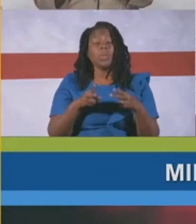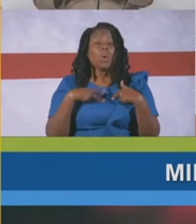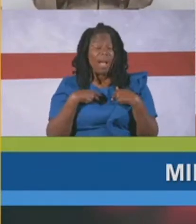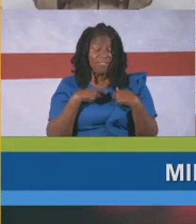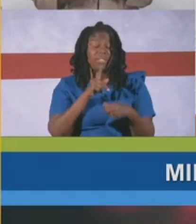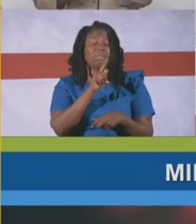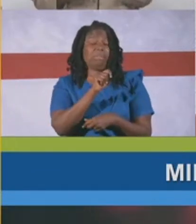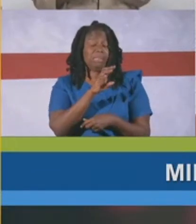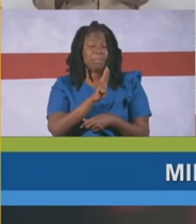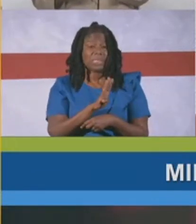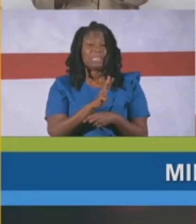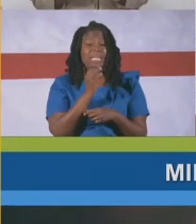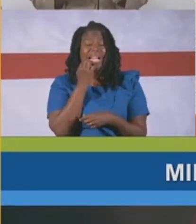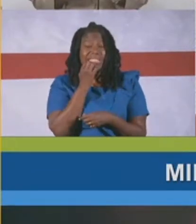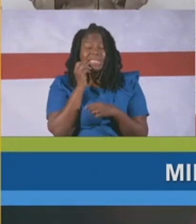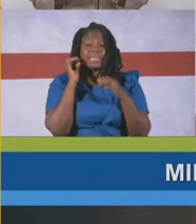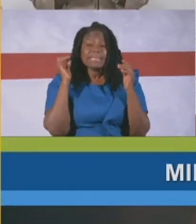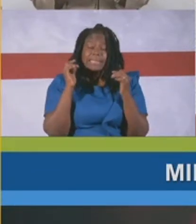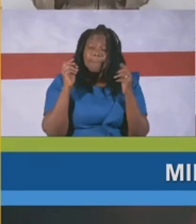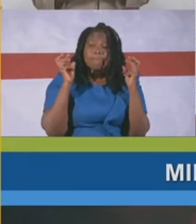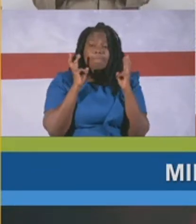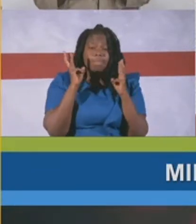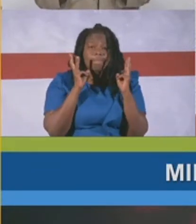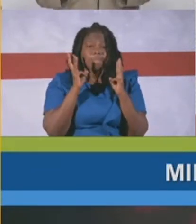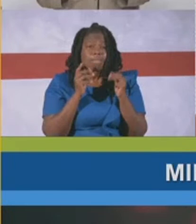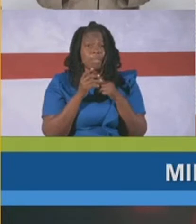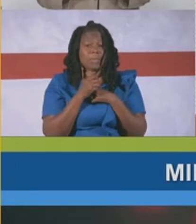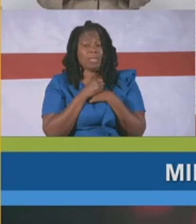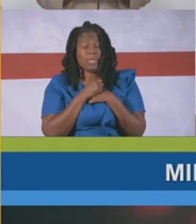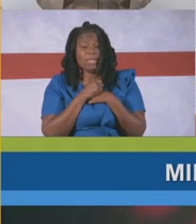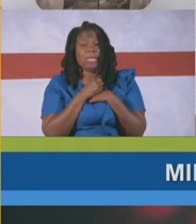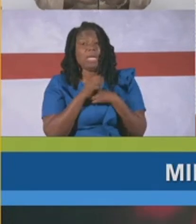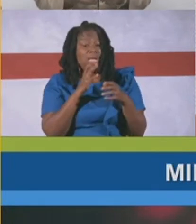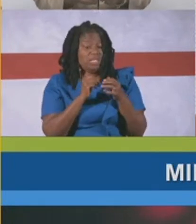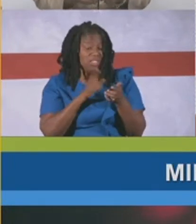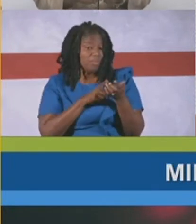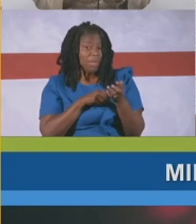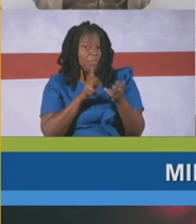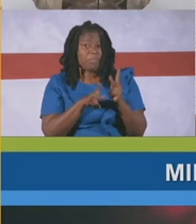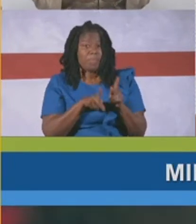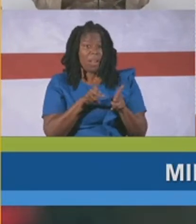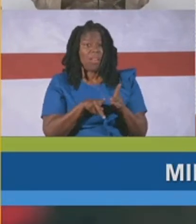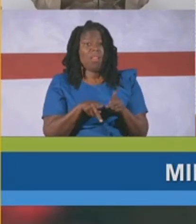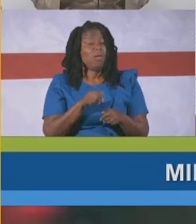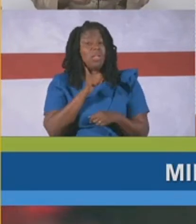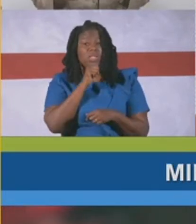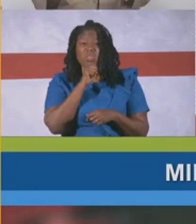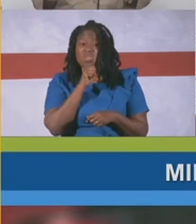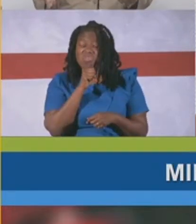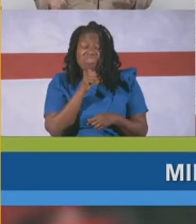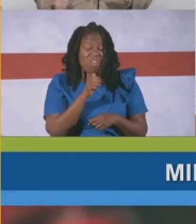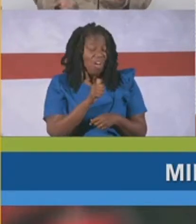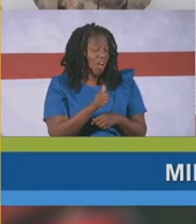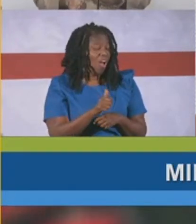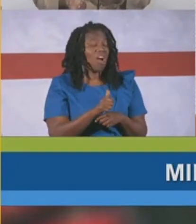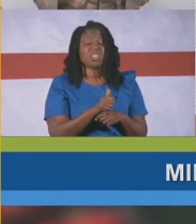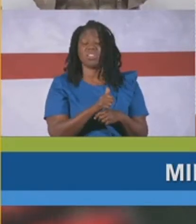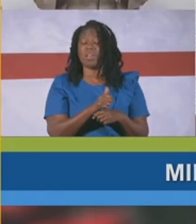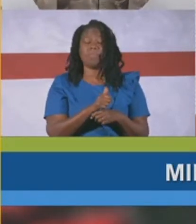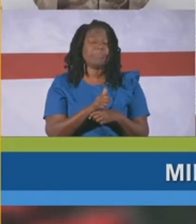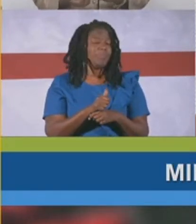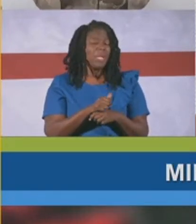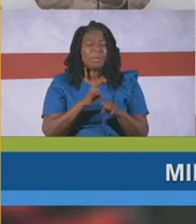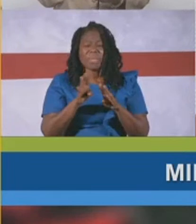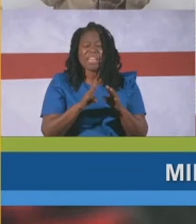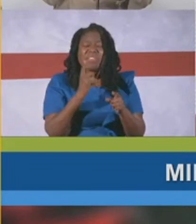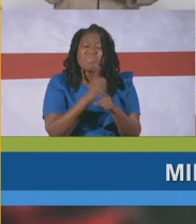The way that people also approach them, they sometimes discriminate against them, either at their workplace or